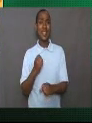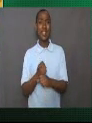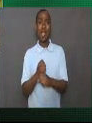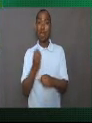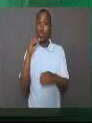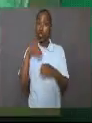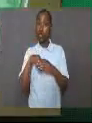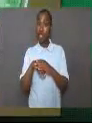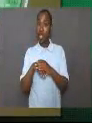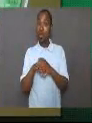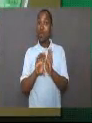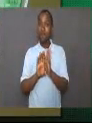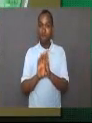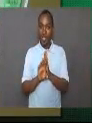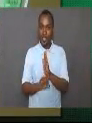cell.